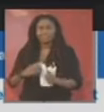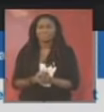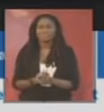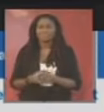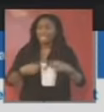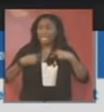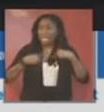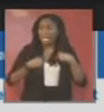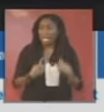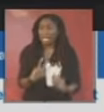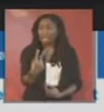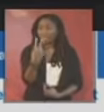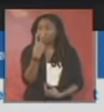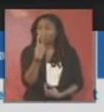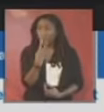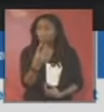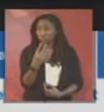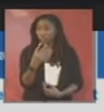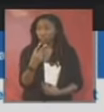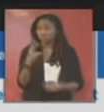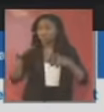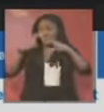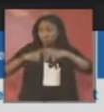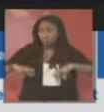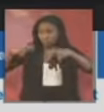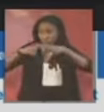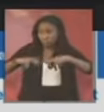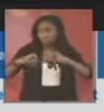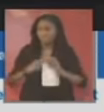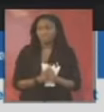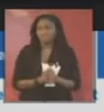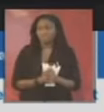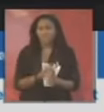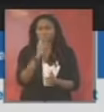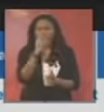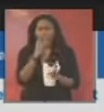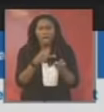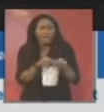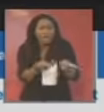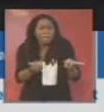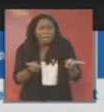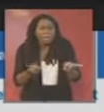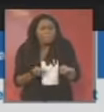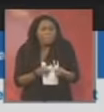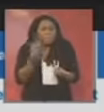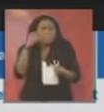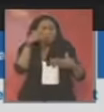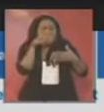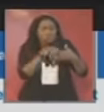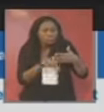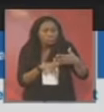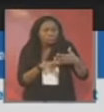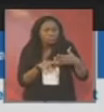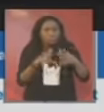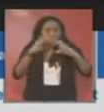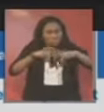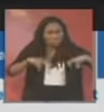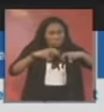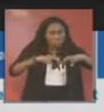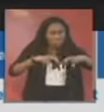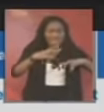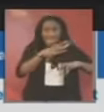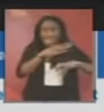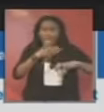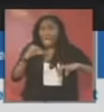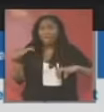conduct of health policy and systems research, and the other one is to facilitate the utilization of the best